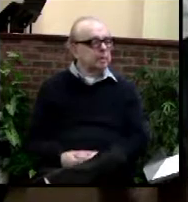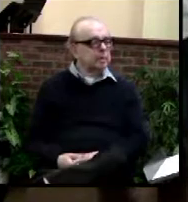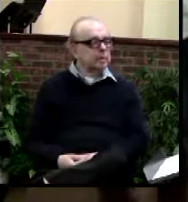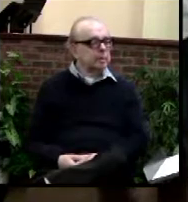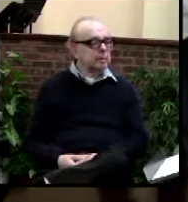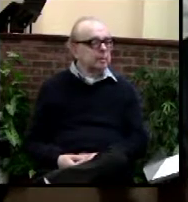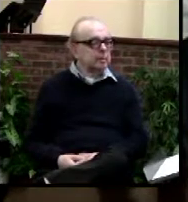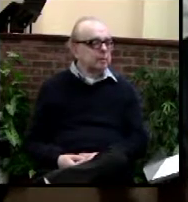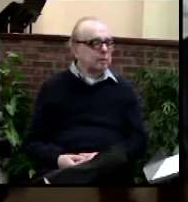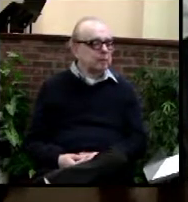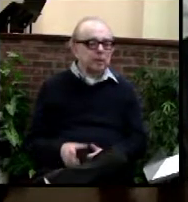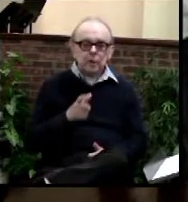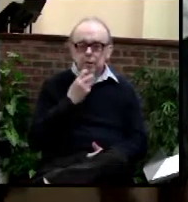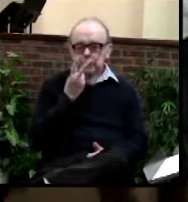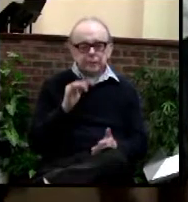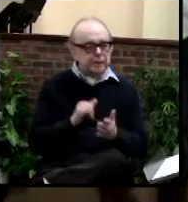Who sees it?